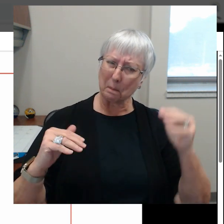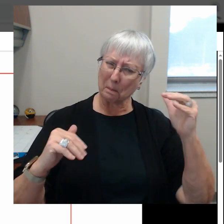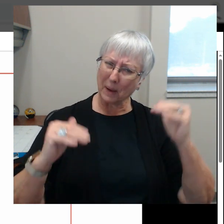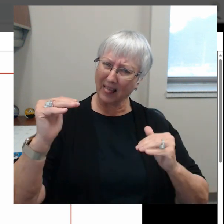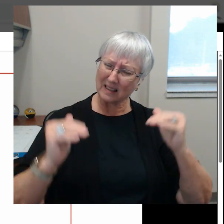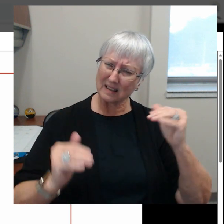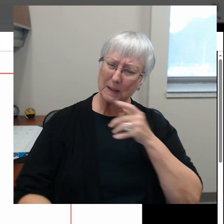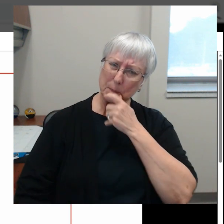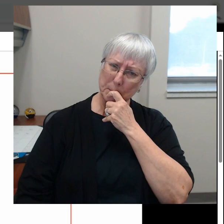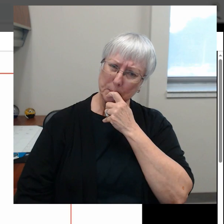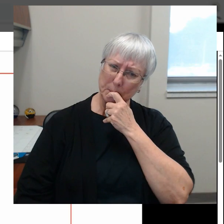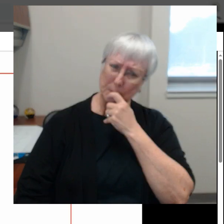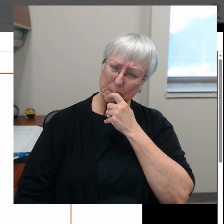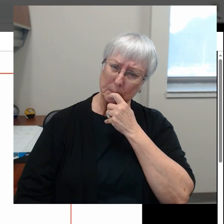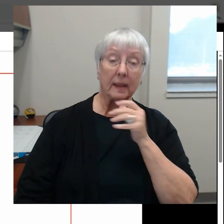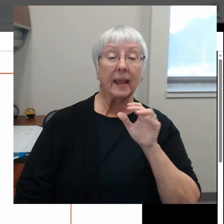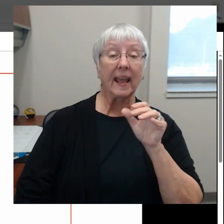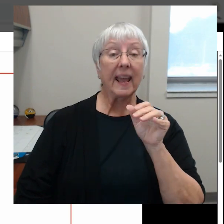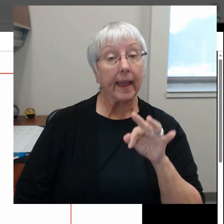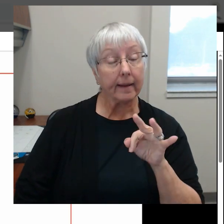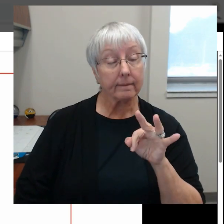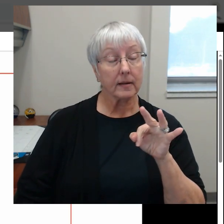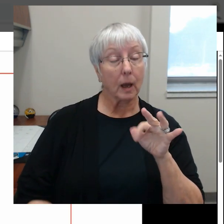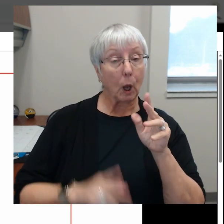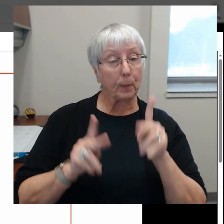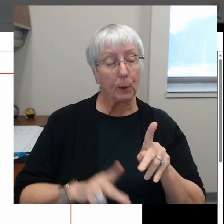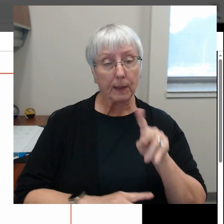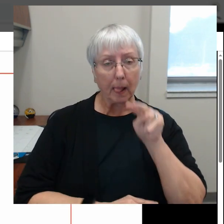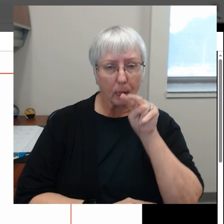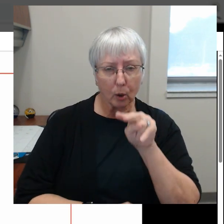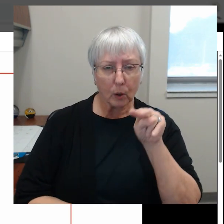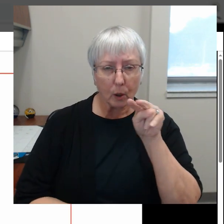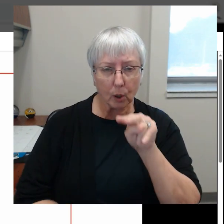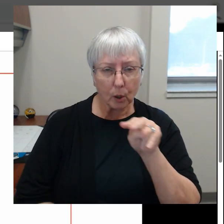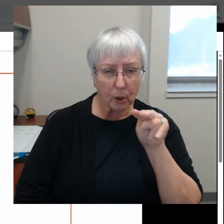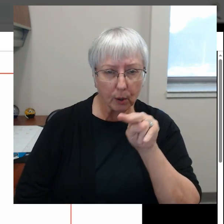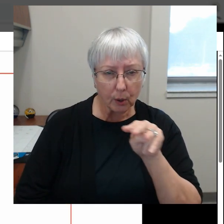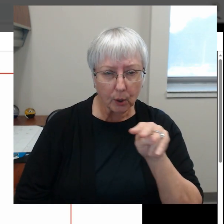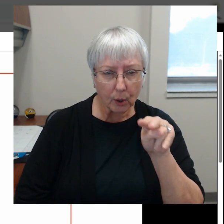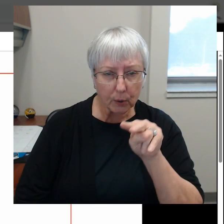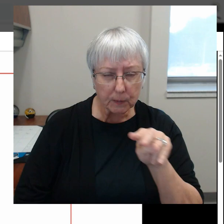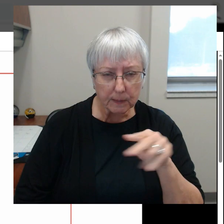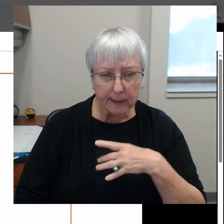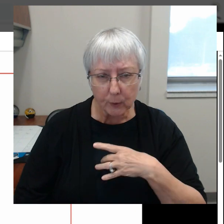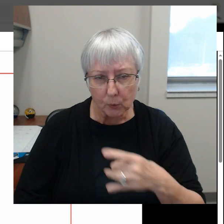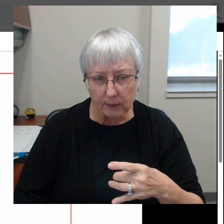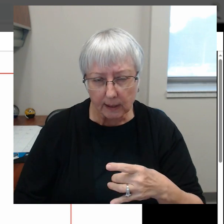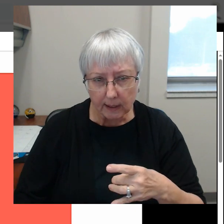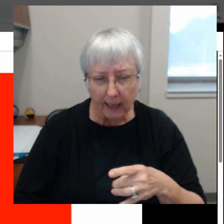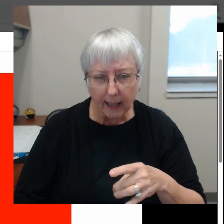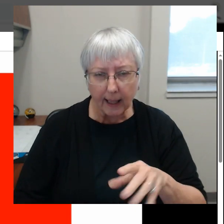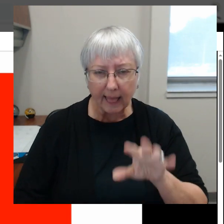Remember, the longer I can keep a viewer interested, the more he or she will retain the information.